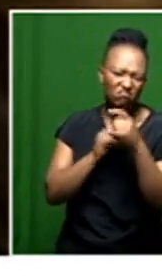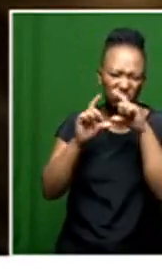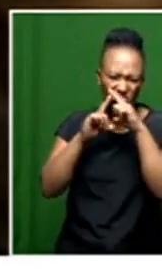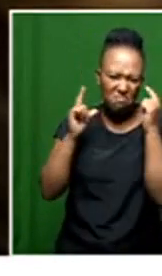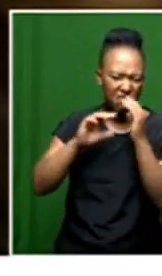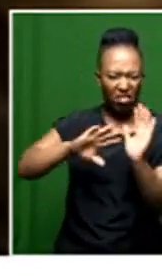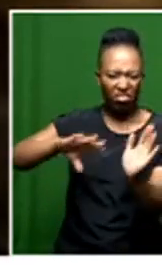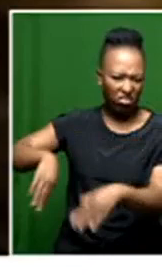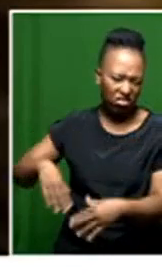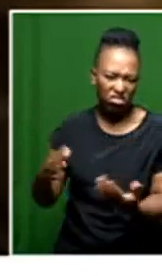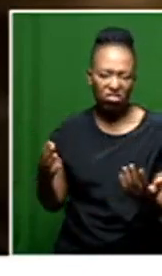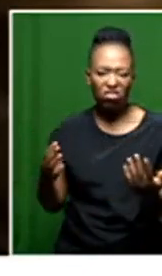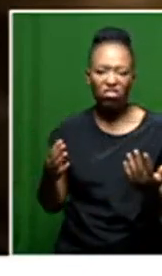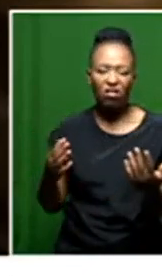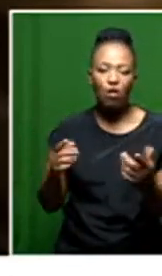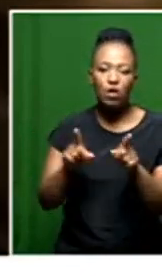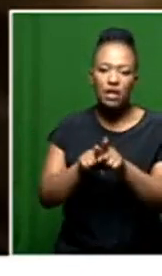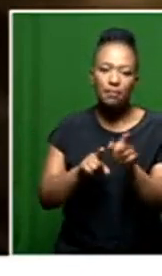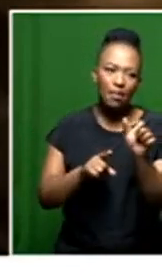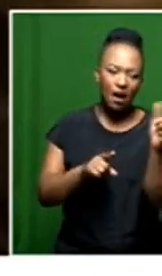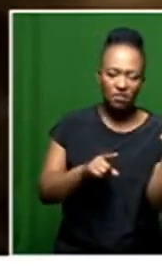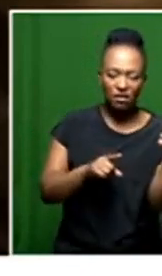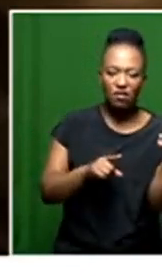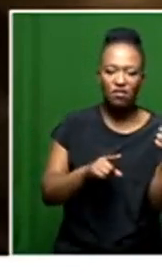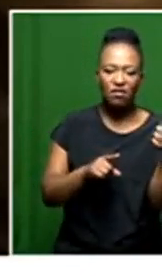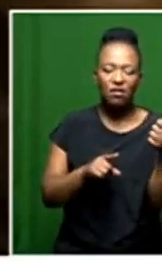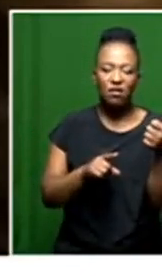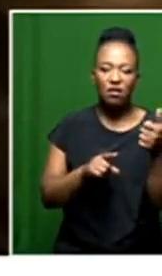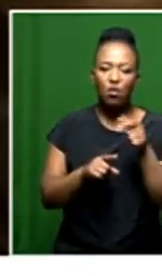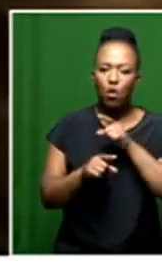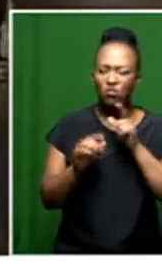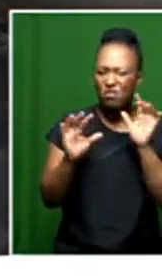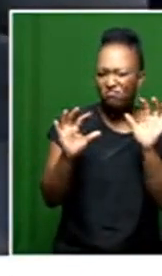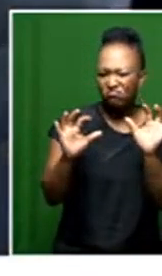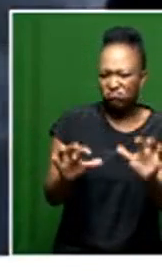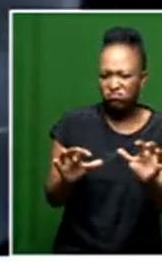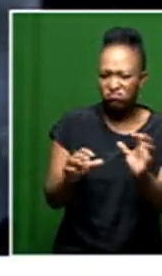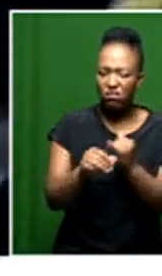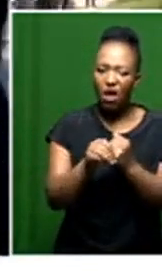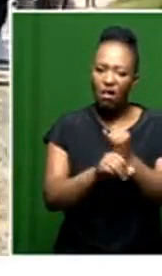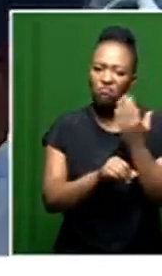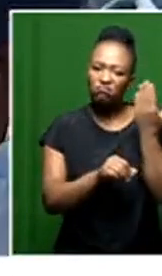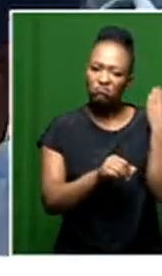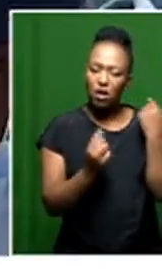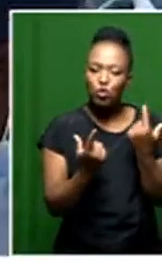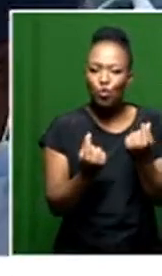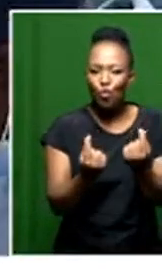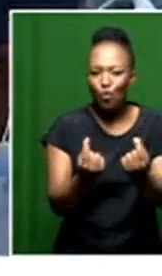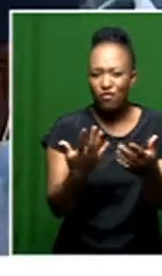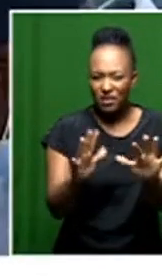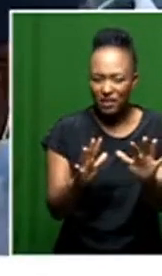or other parameters that we used to put or enforce during the early stages of the pandemic, yes,